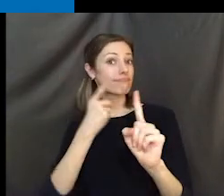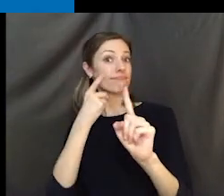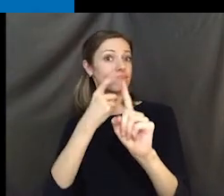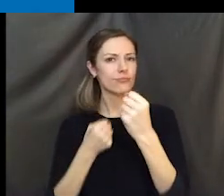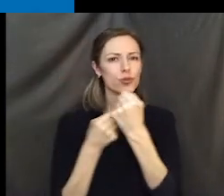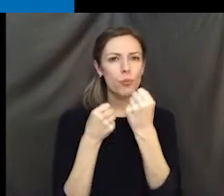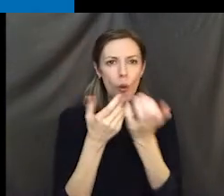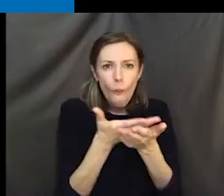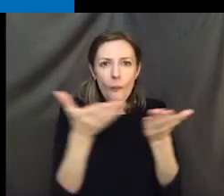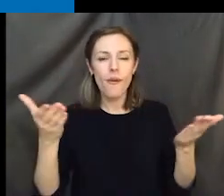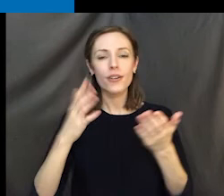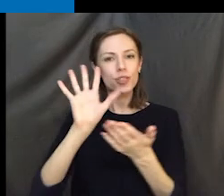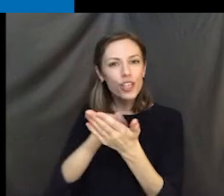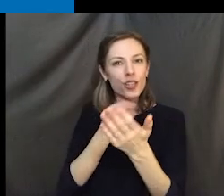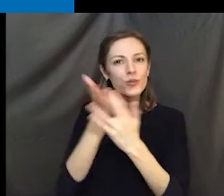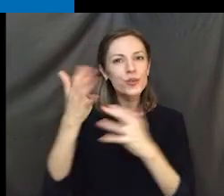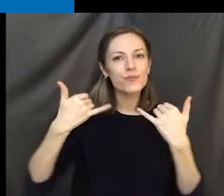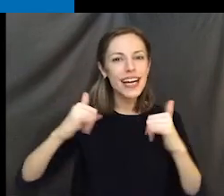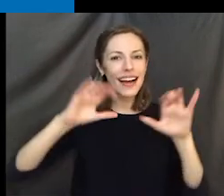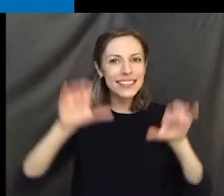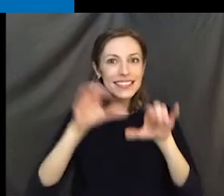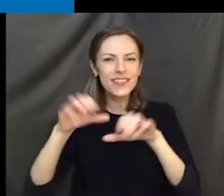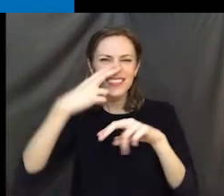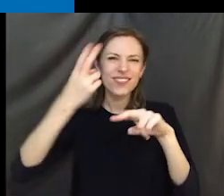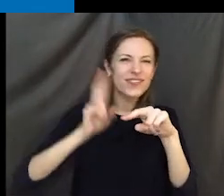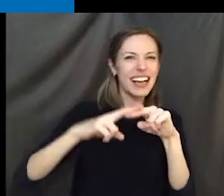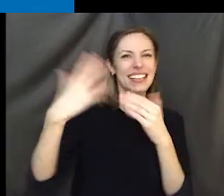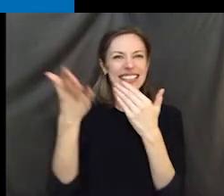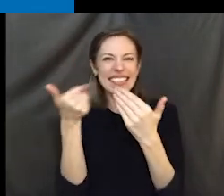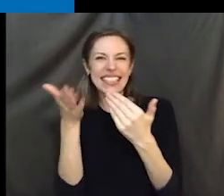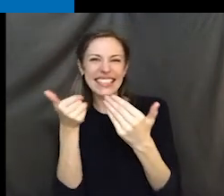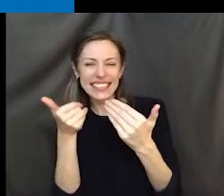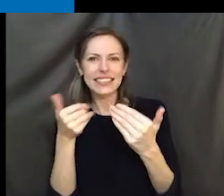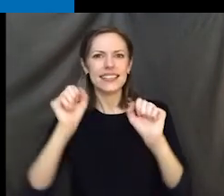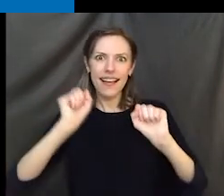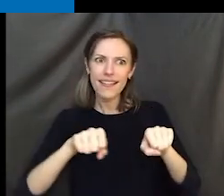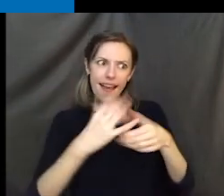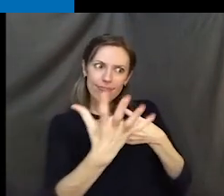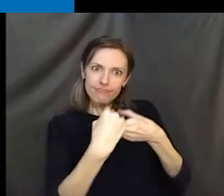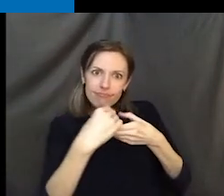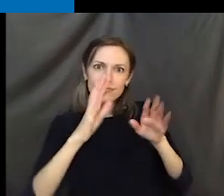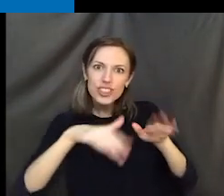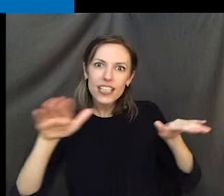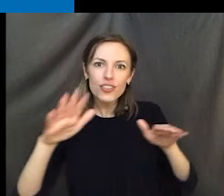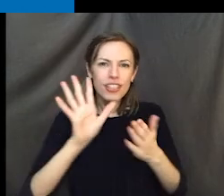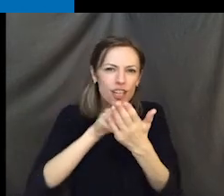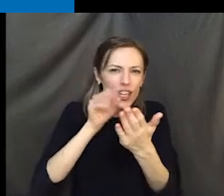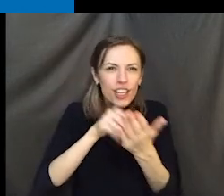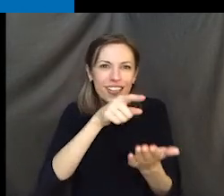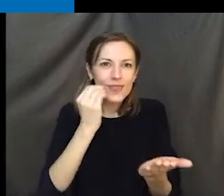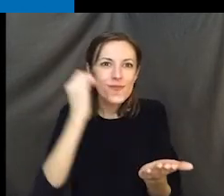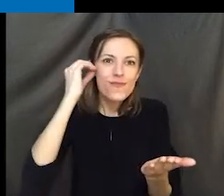fun, easy learning through play activities to engage their children at home. Along with pushing out messages and activities, we're developing a